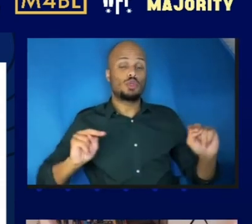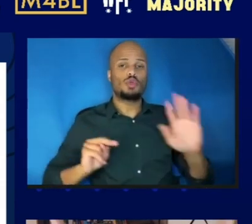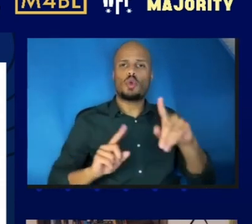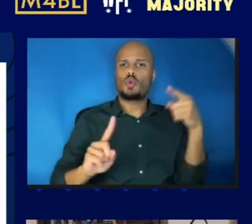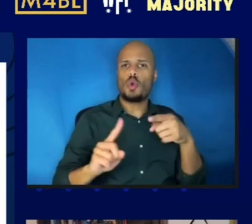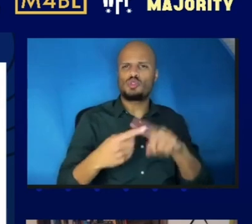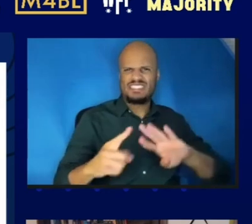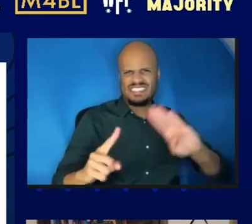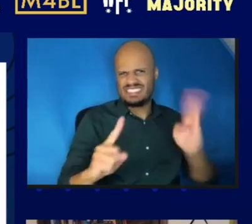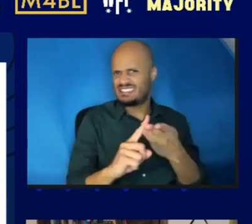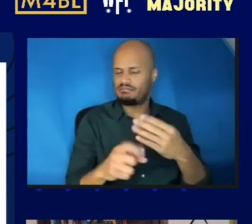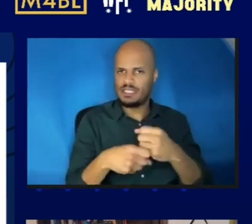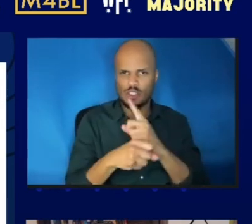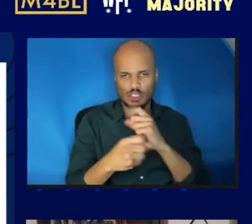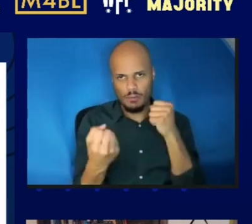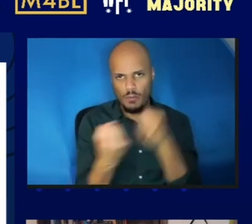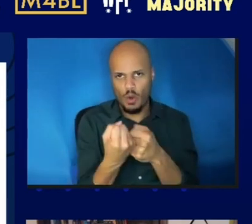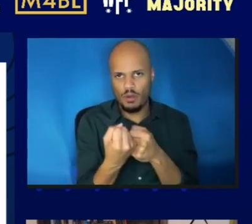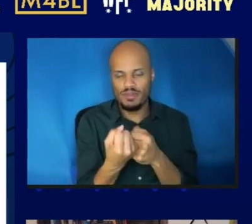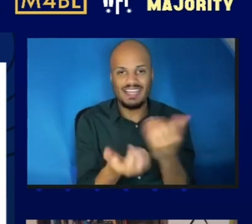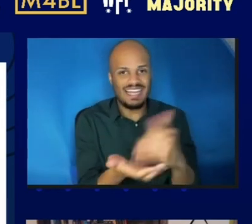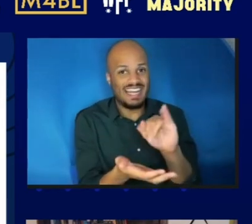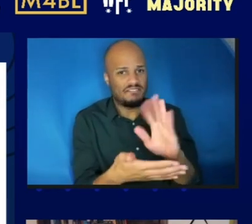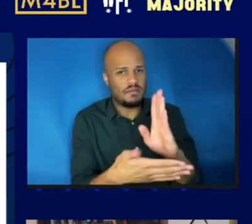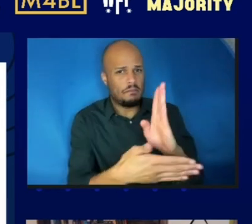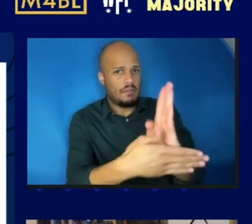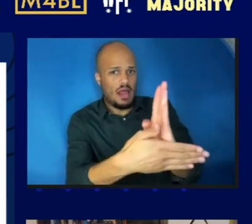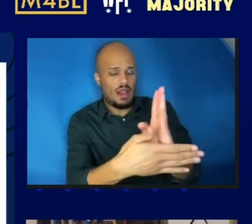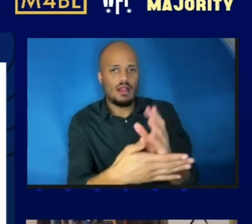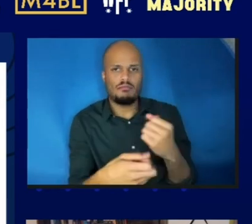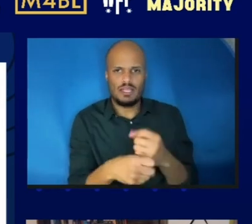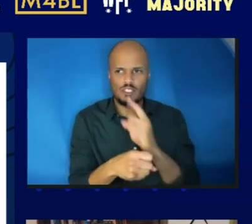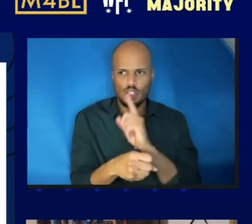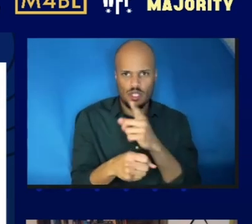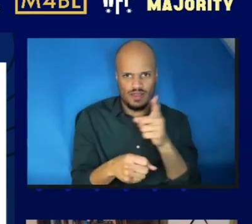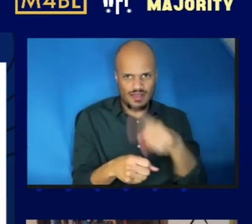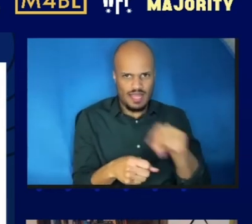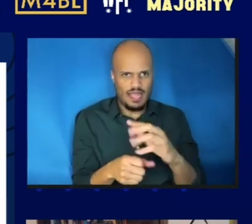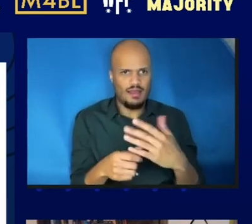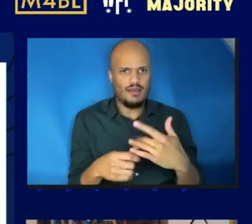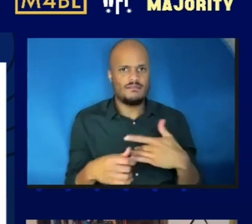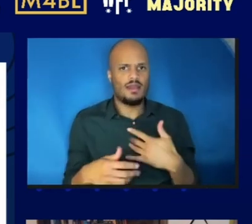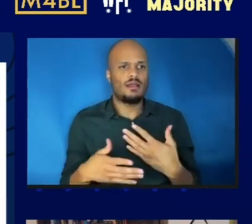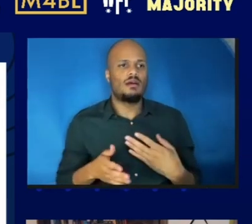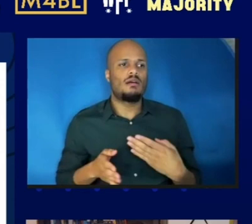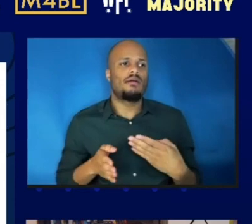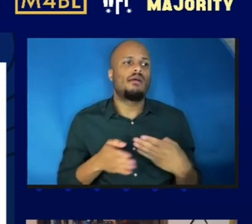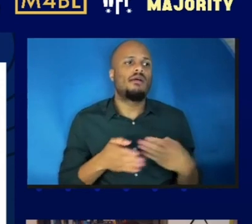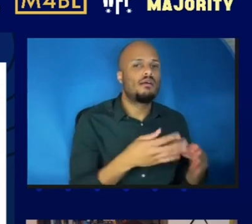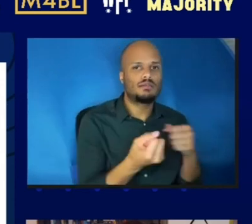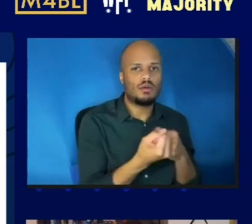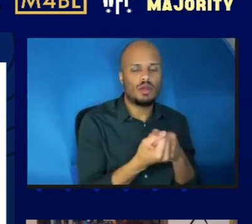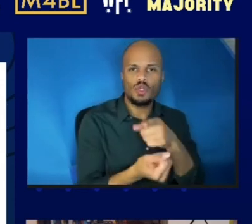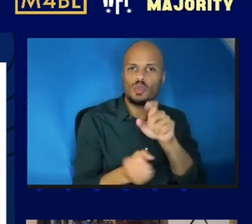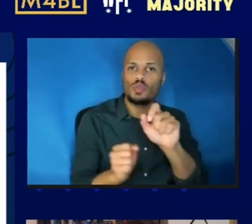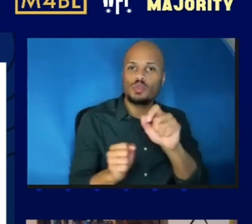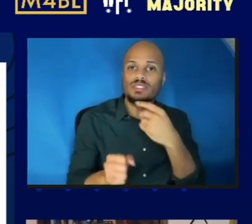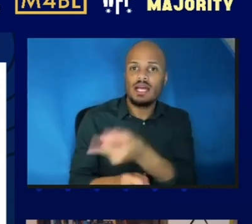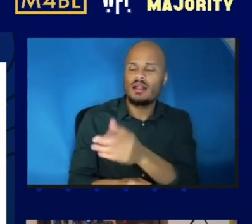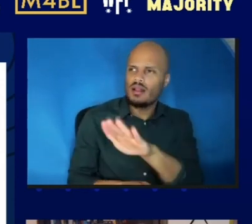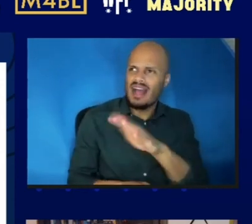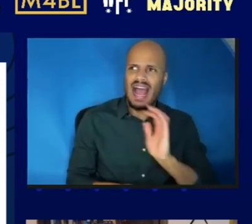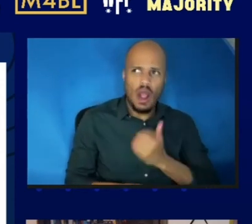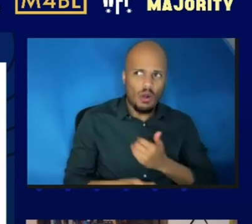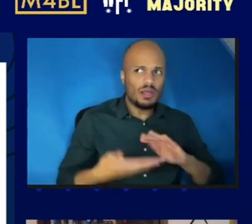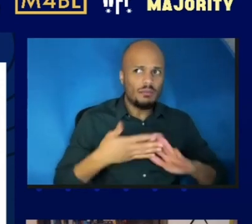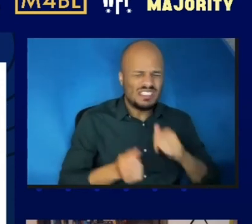support, right? If they're in that middle slice, you want to move them to support. So you can say, our community is suffering. What